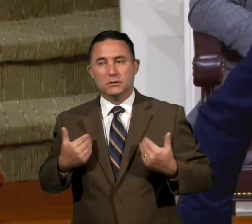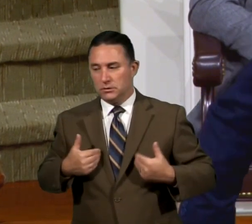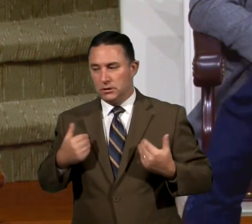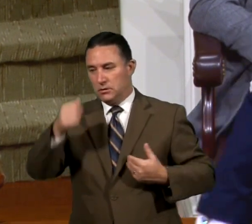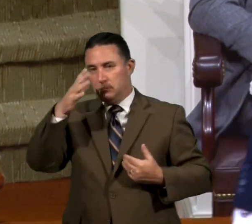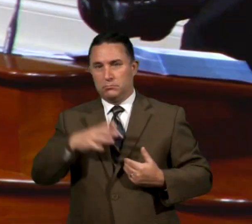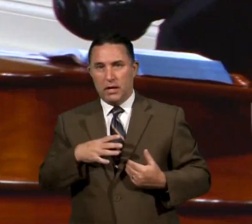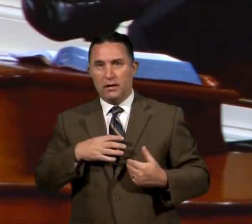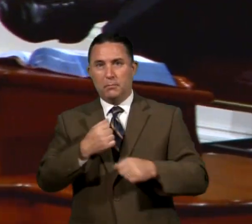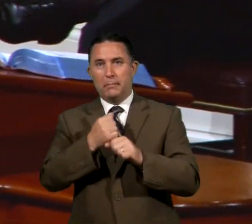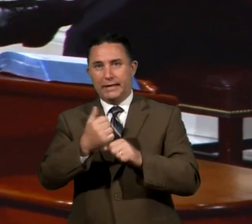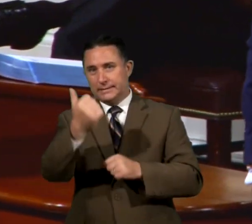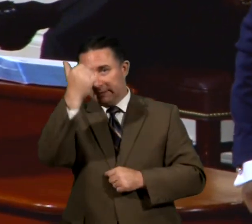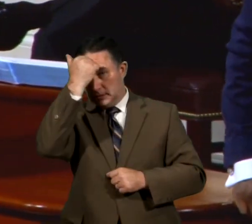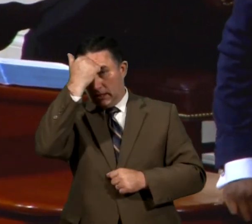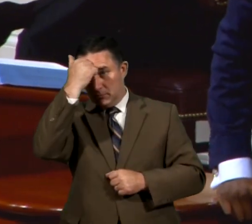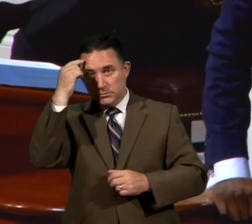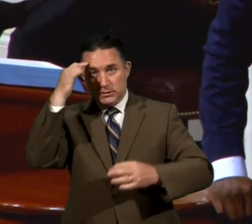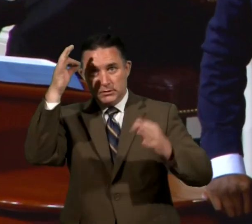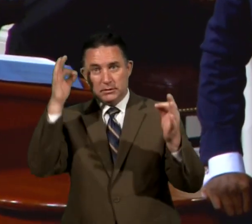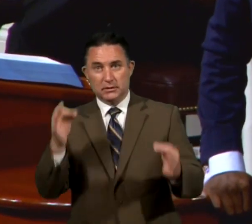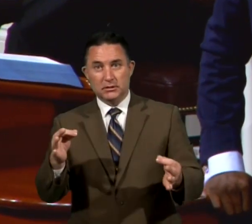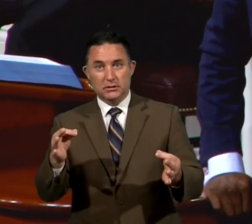Young men make dumb decisions.